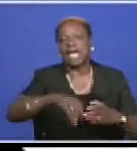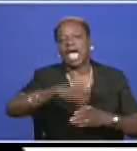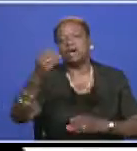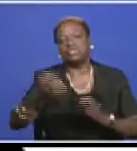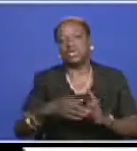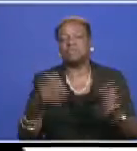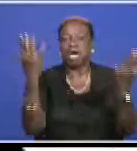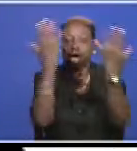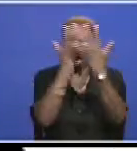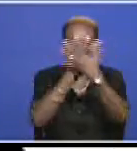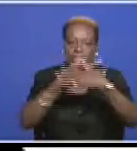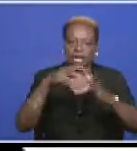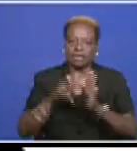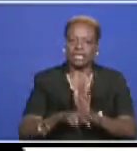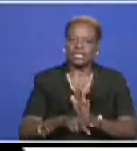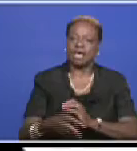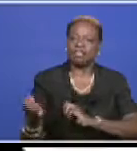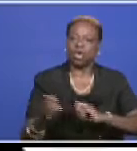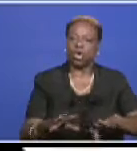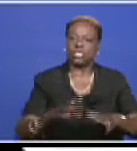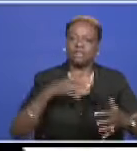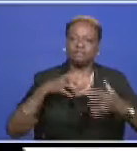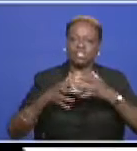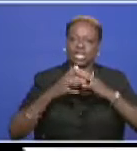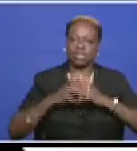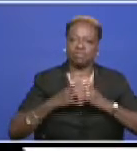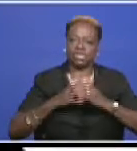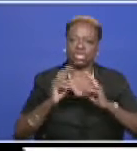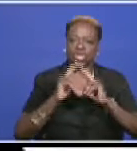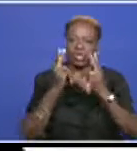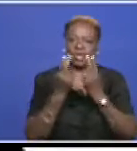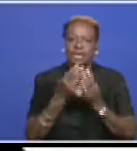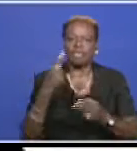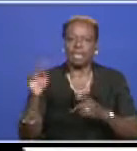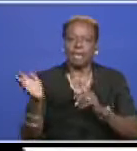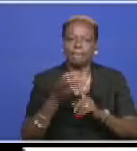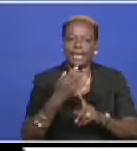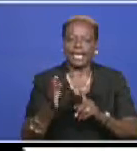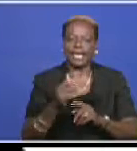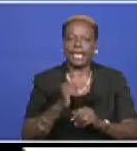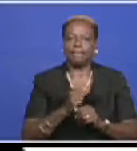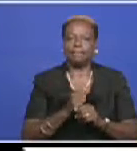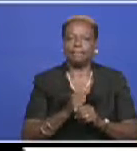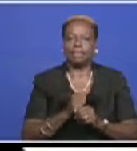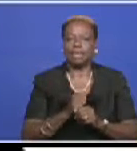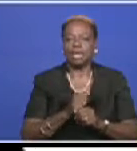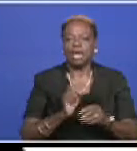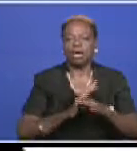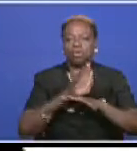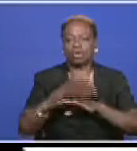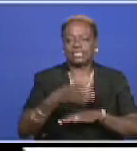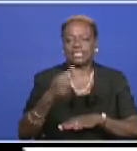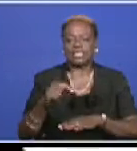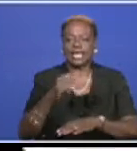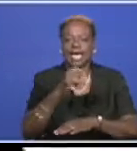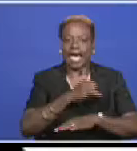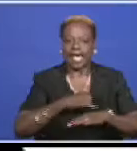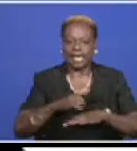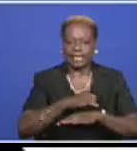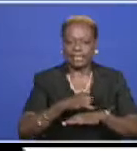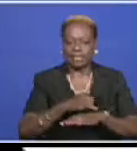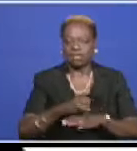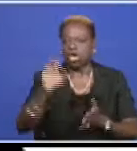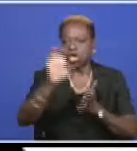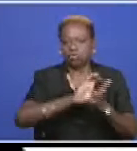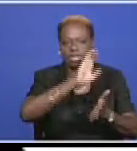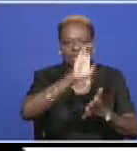on. The loss of generation units, the primary blame, which extended much of the load shedding activities across the island. After much